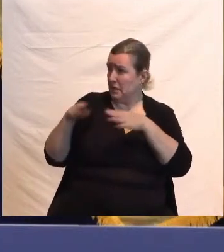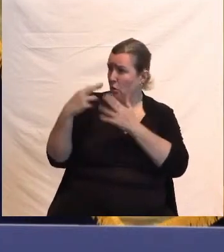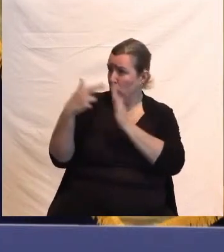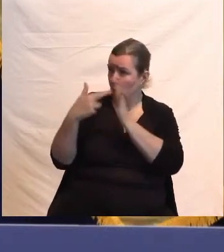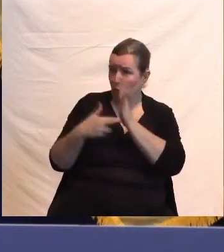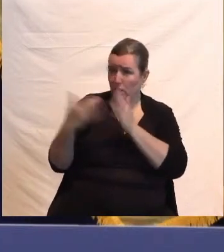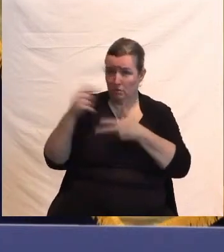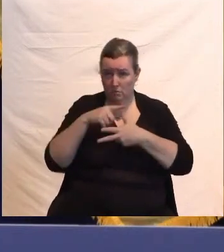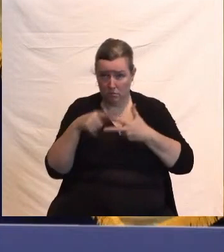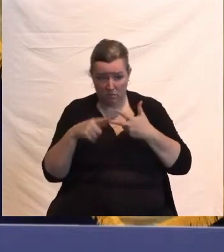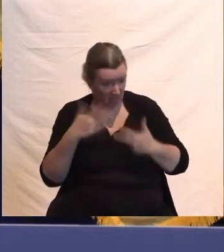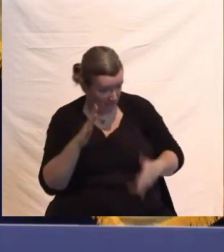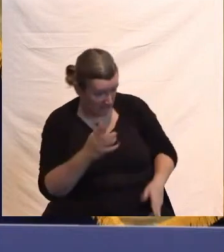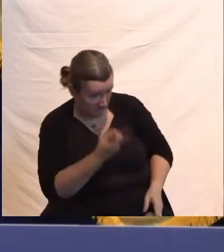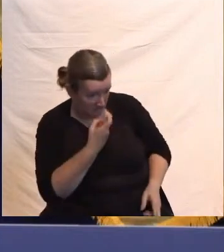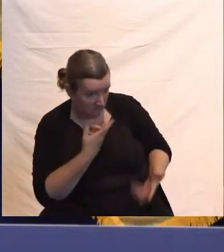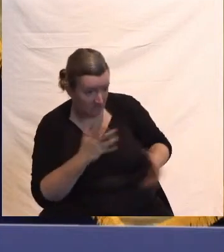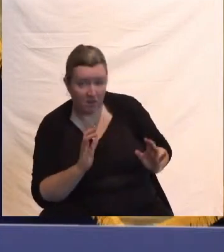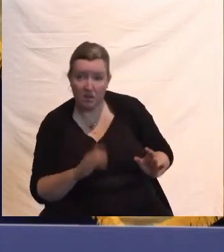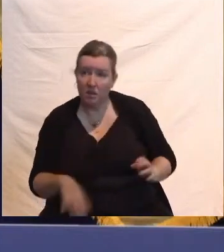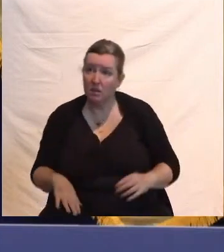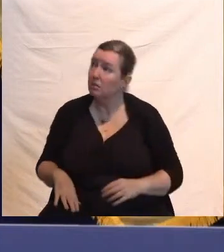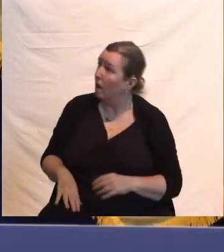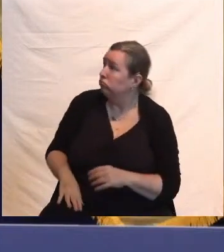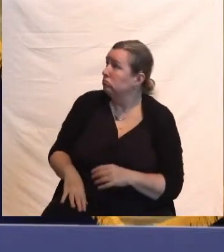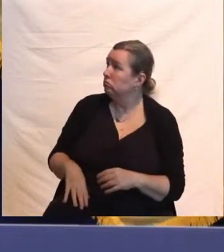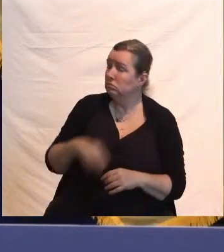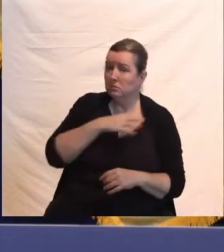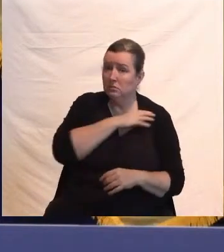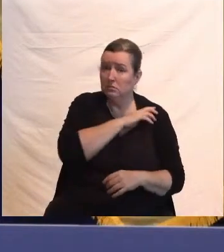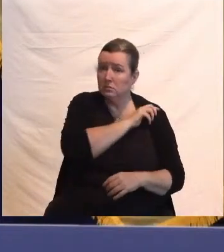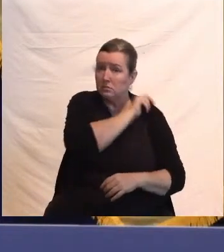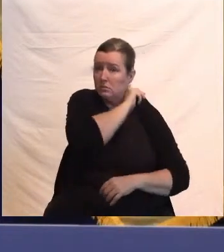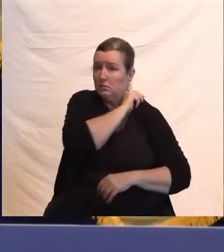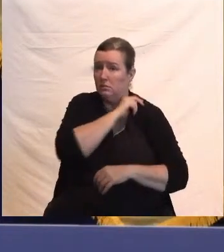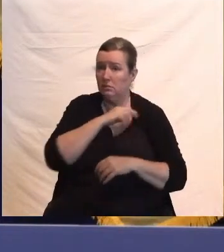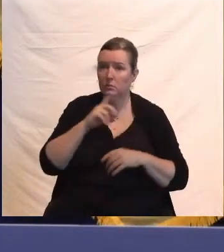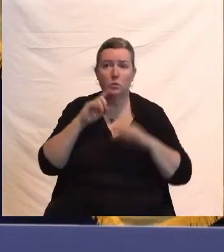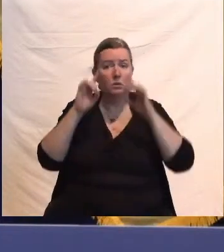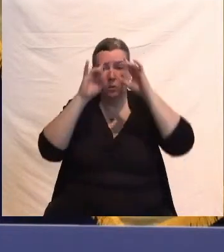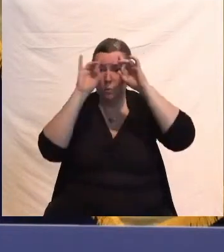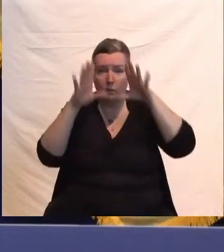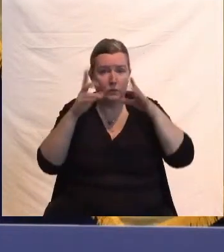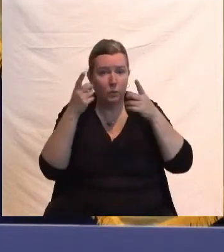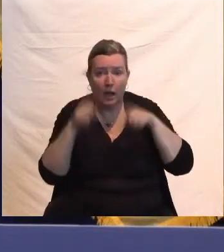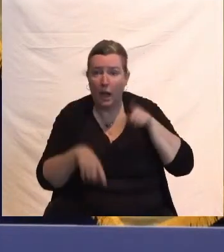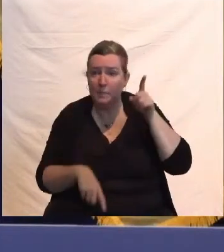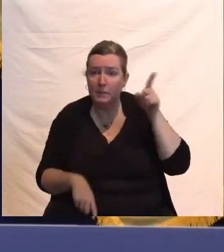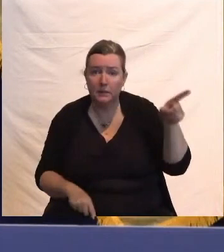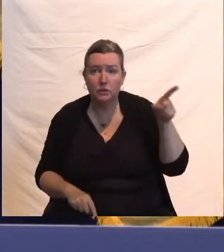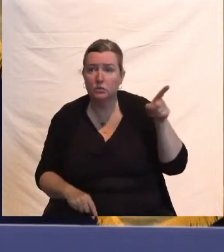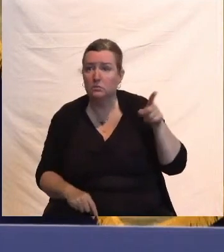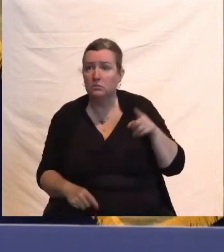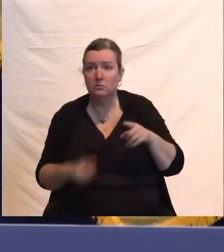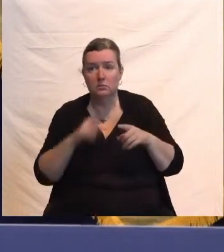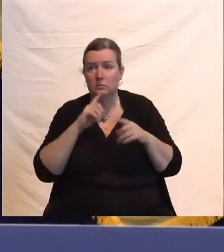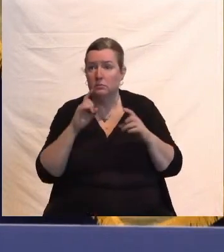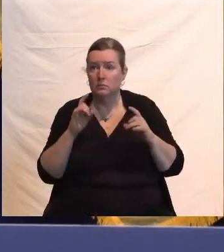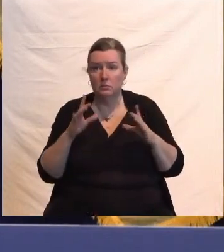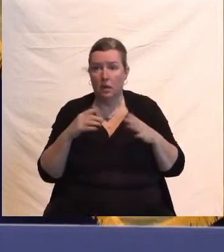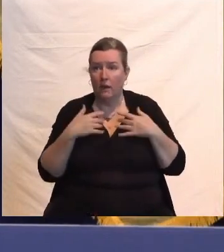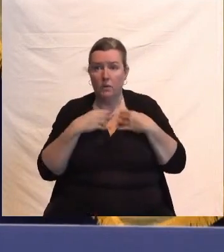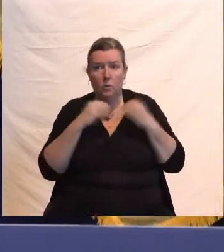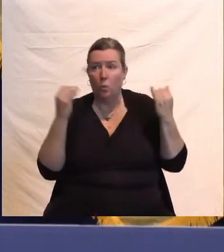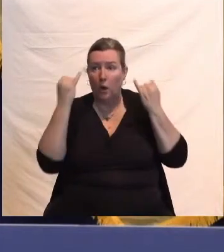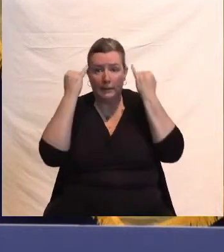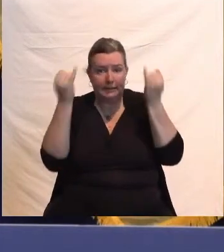Is that it? Okay. Awful tragedy, right? Just an awful, awful tragedy. And I have no insight as to